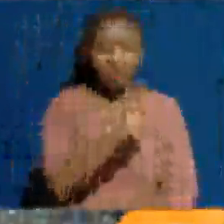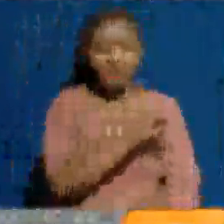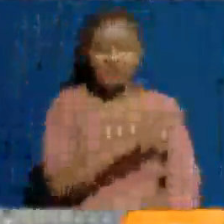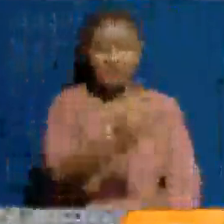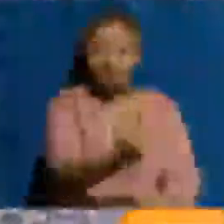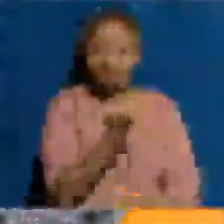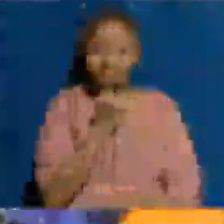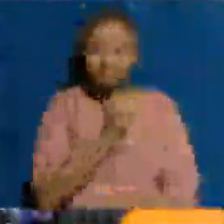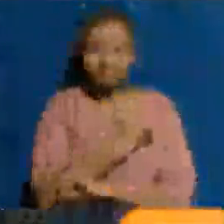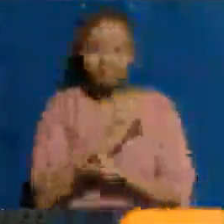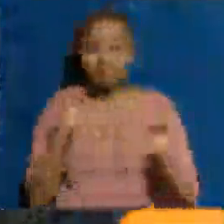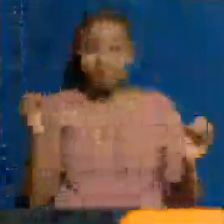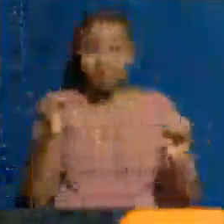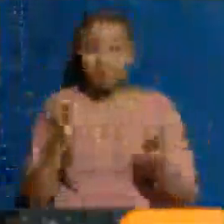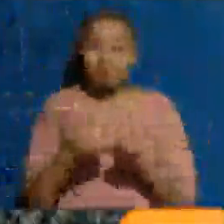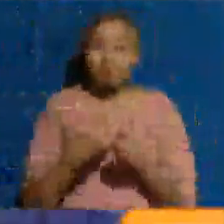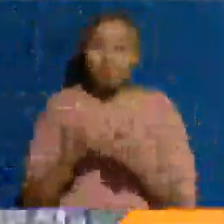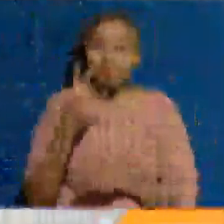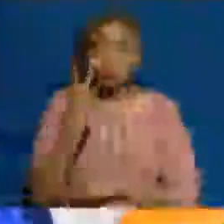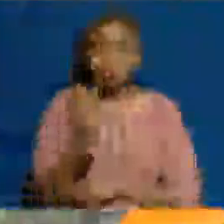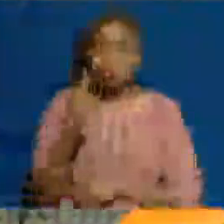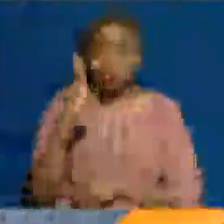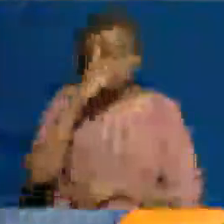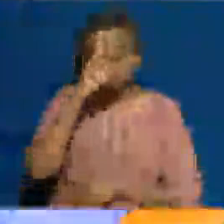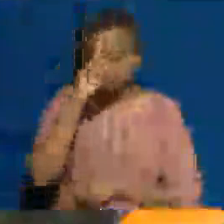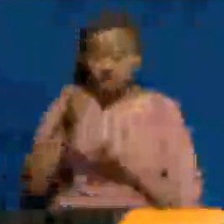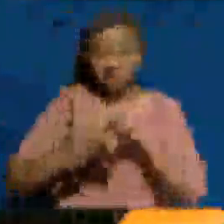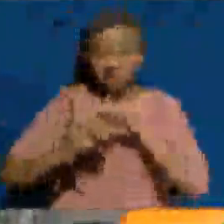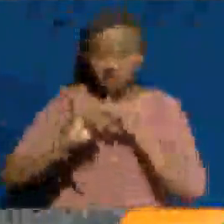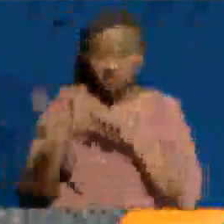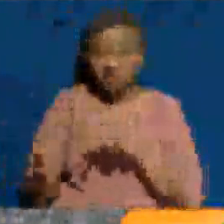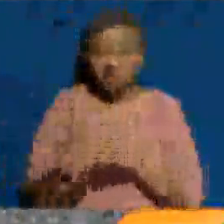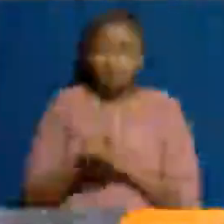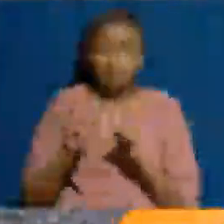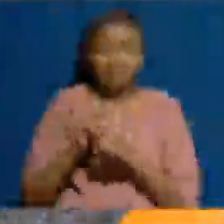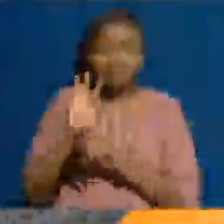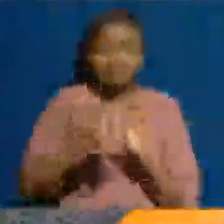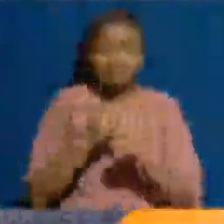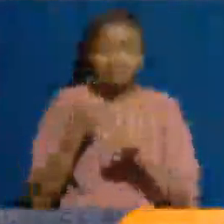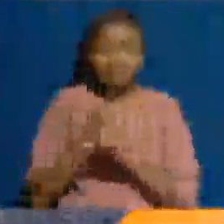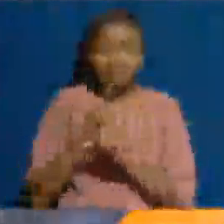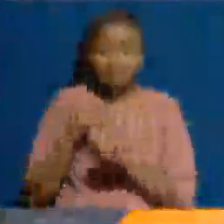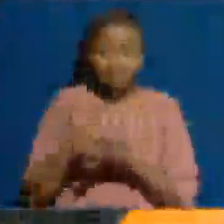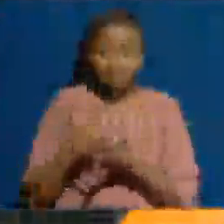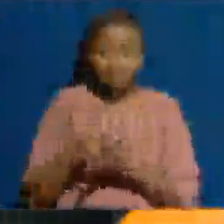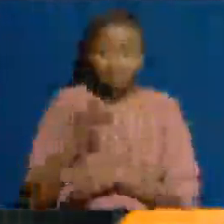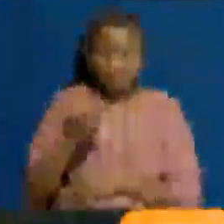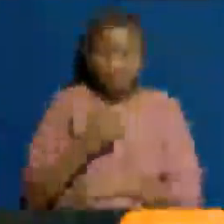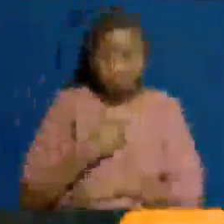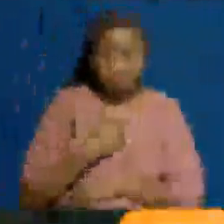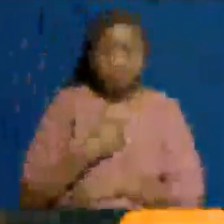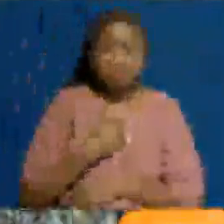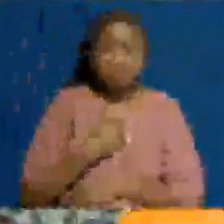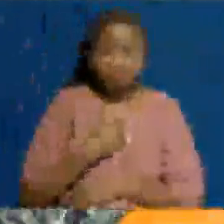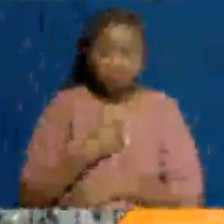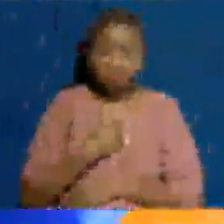from pursuing them. The two fugitive police officers took away some of the money that had been recovered by ESCC